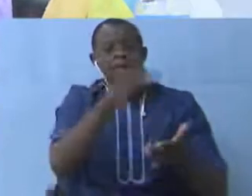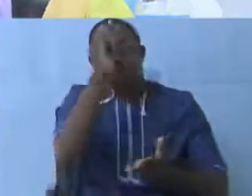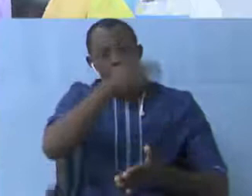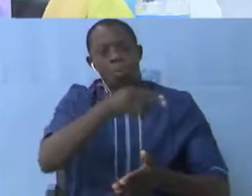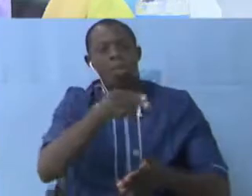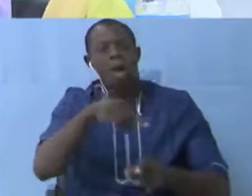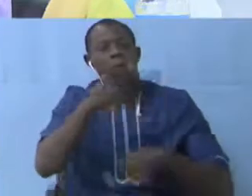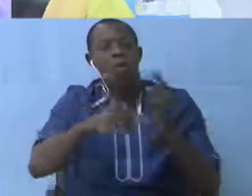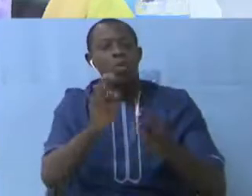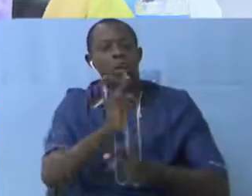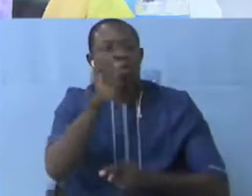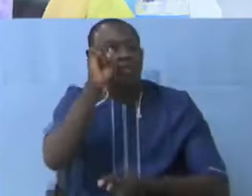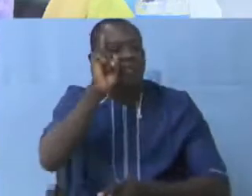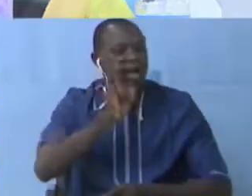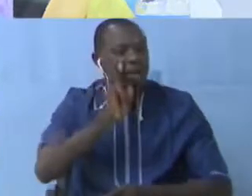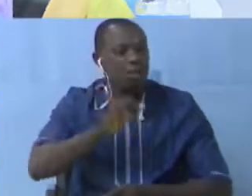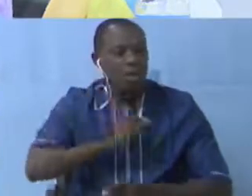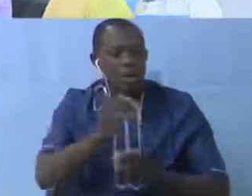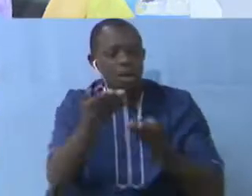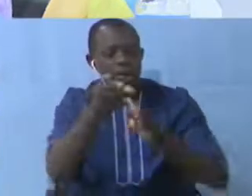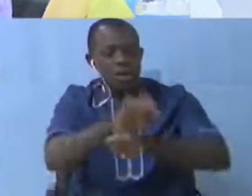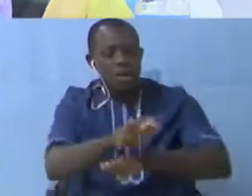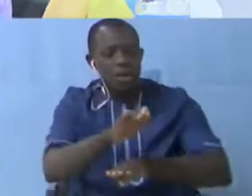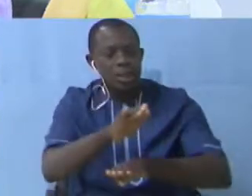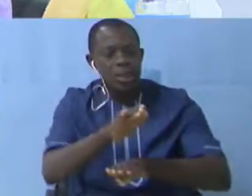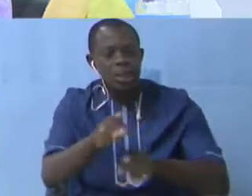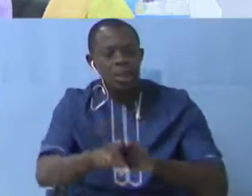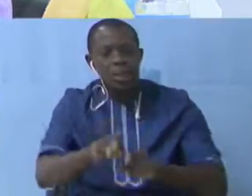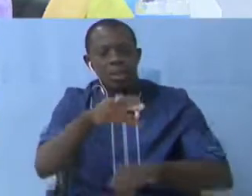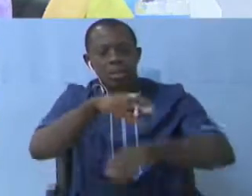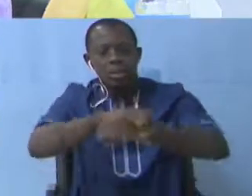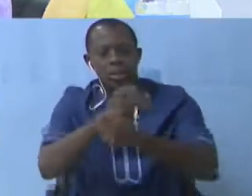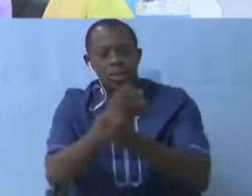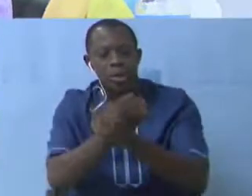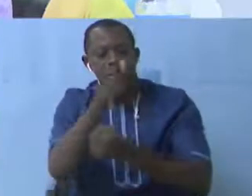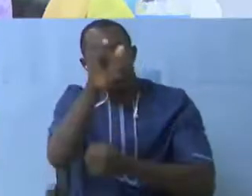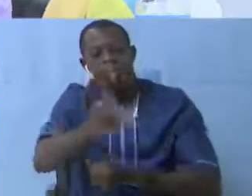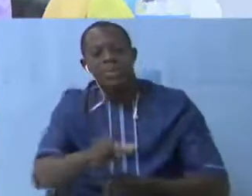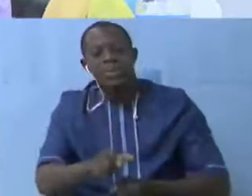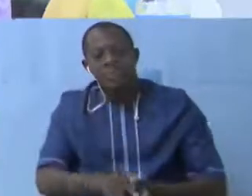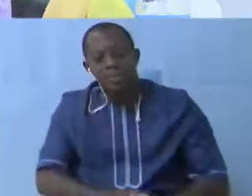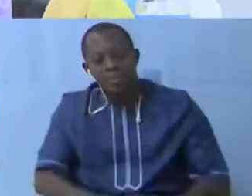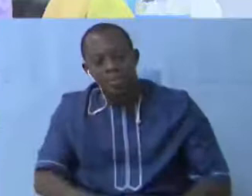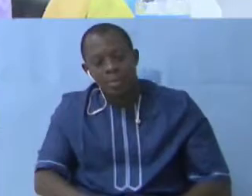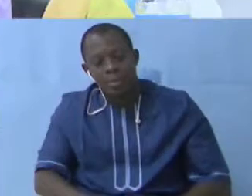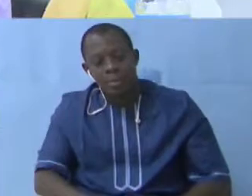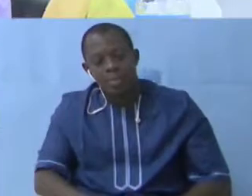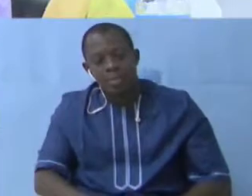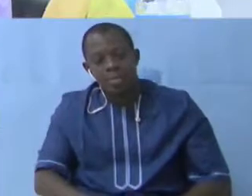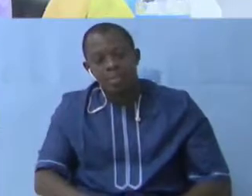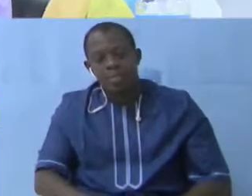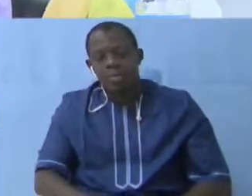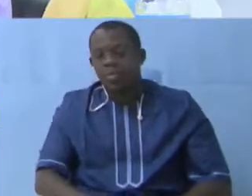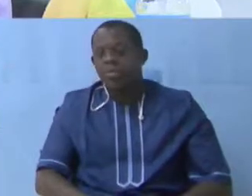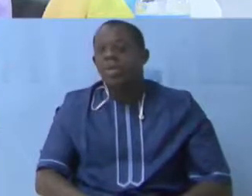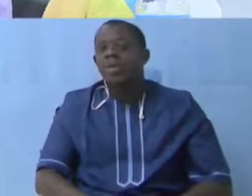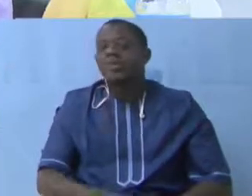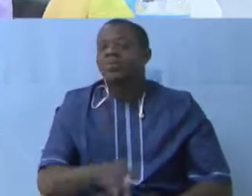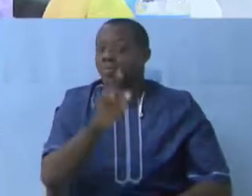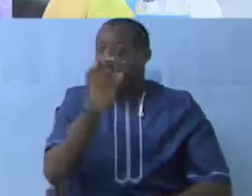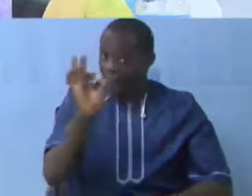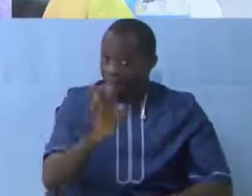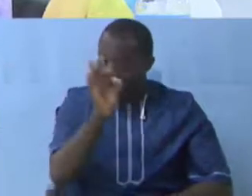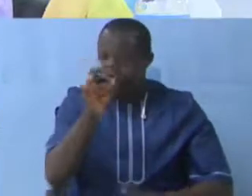arrested. ñëwoon nag ci dëji baayam ñu dal di ko jàpp. That was really, really mean and atrocious. That's how the regime